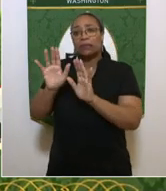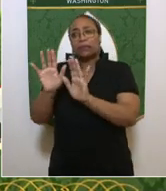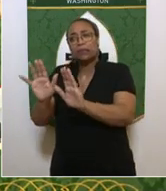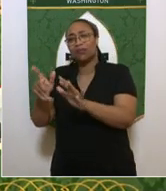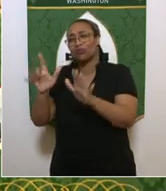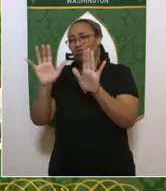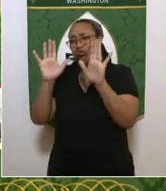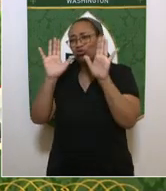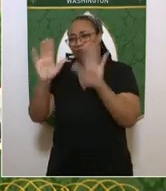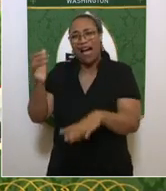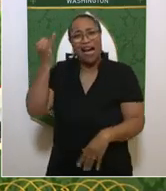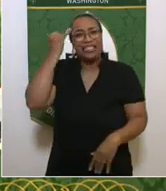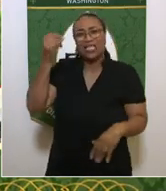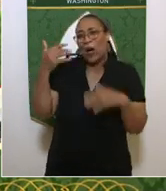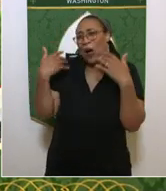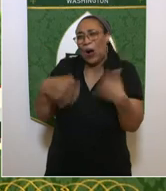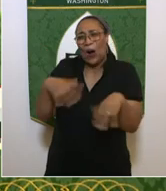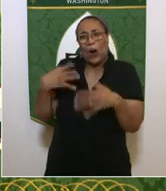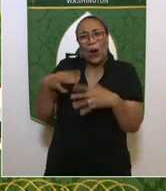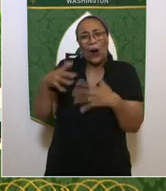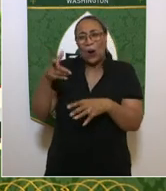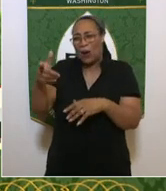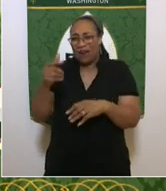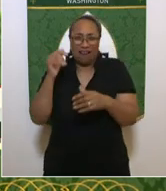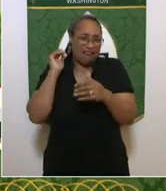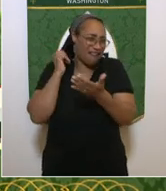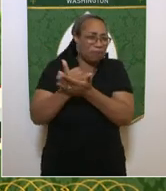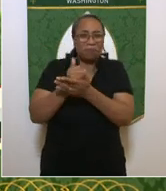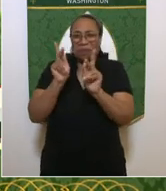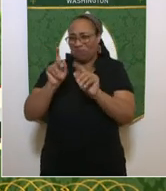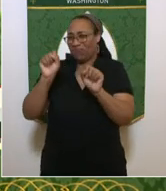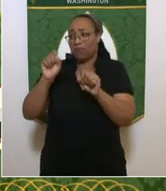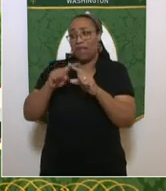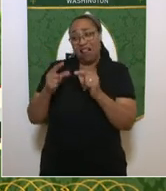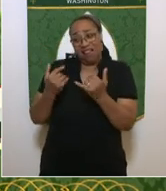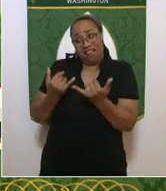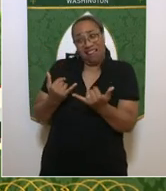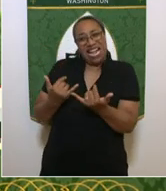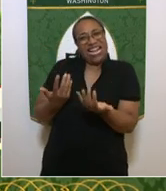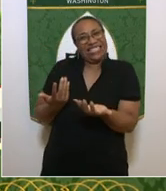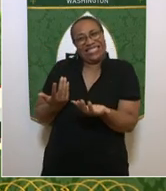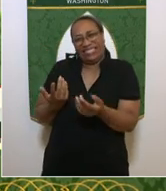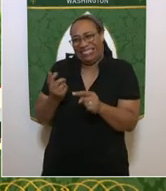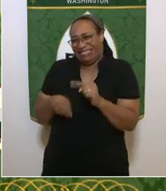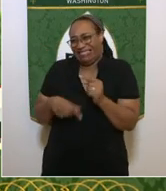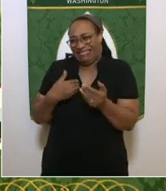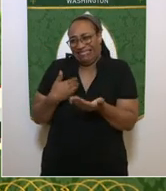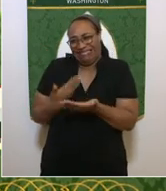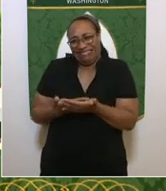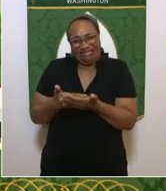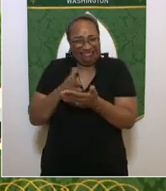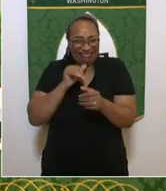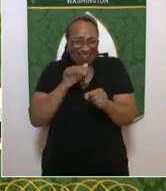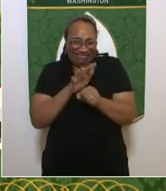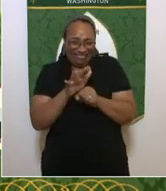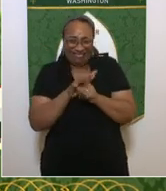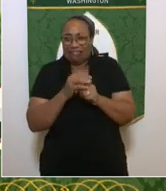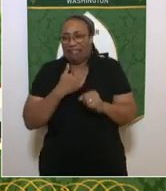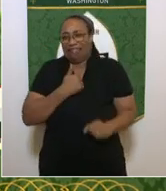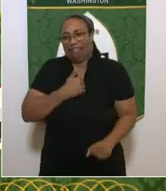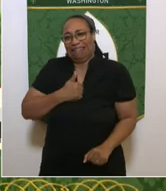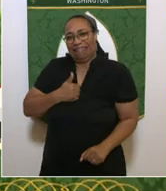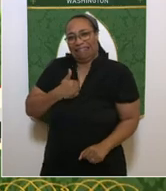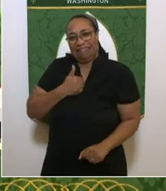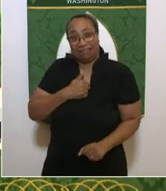about how to help a lot of people that their program won't get funded this year. But rather,